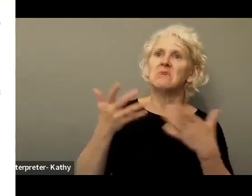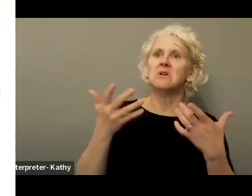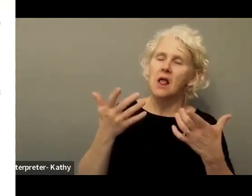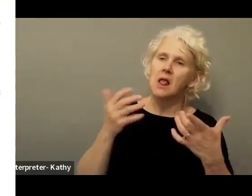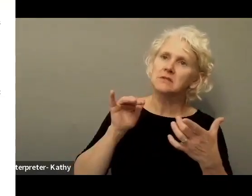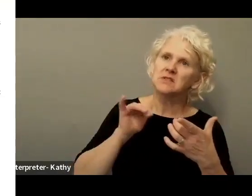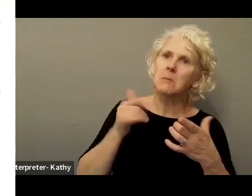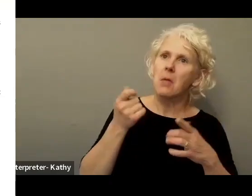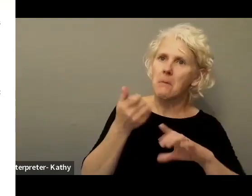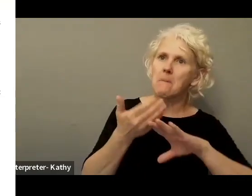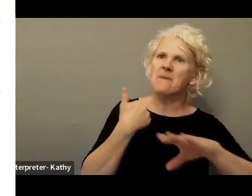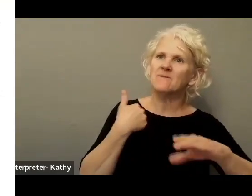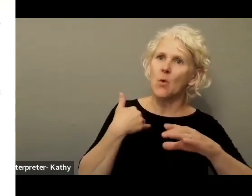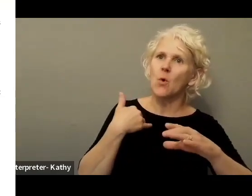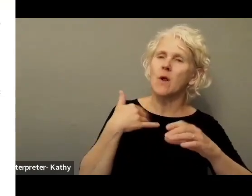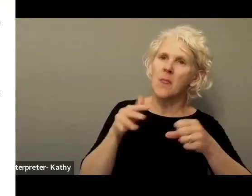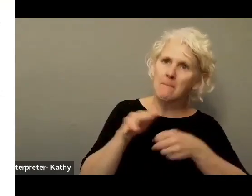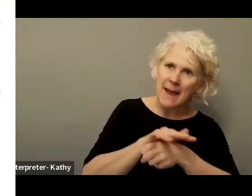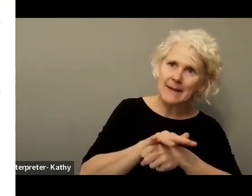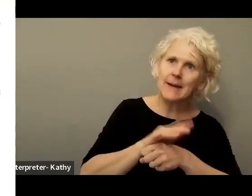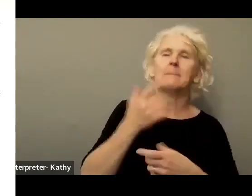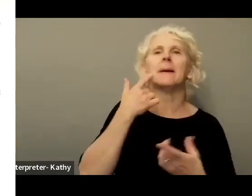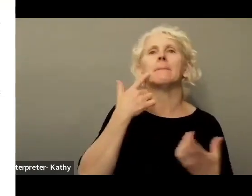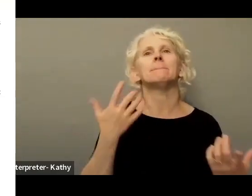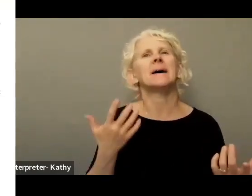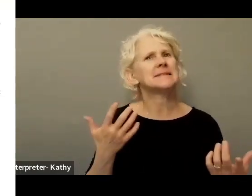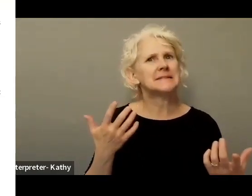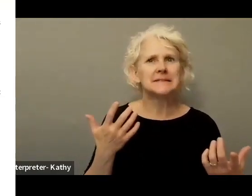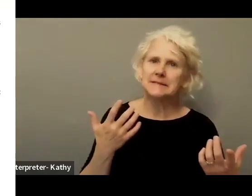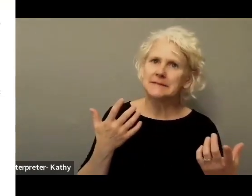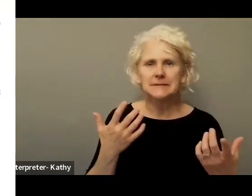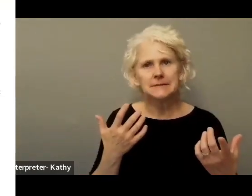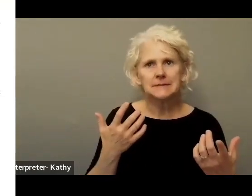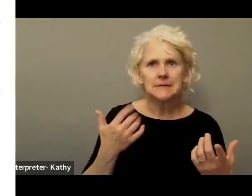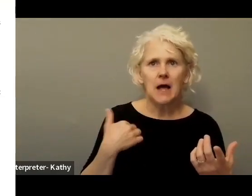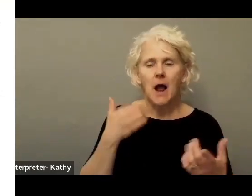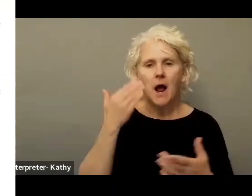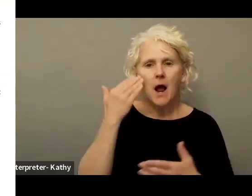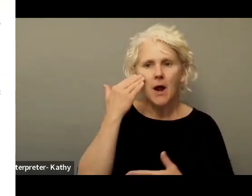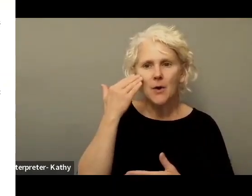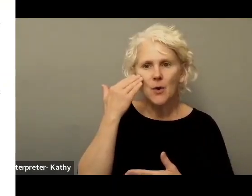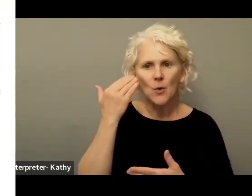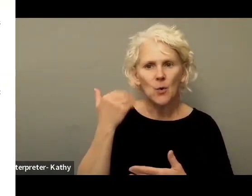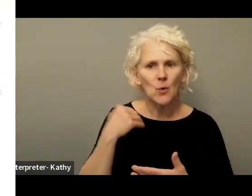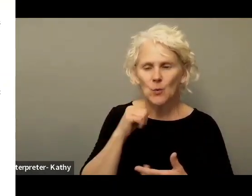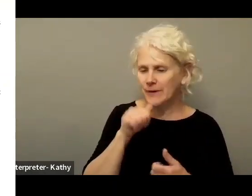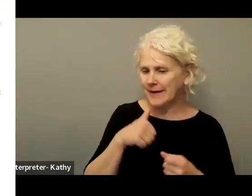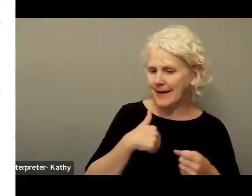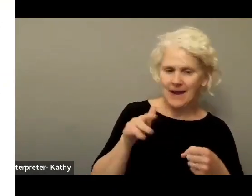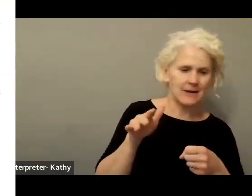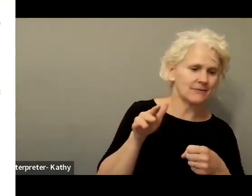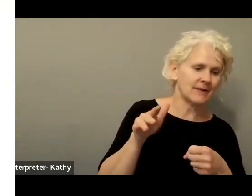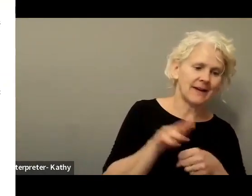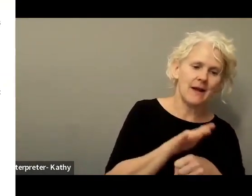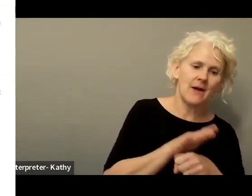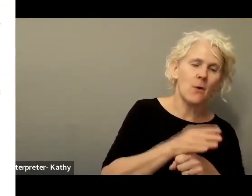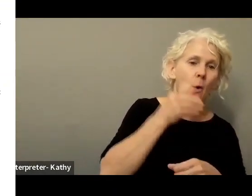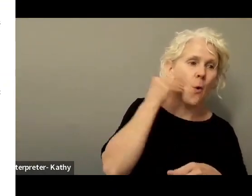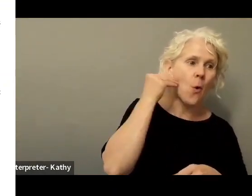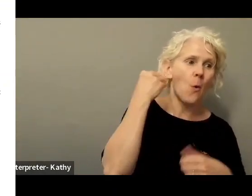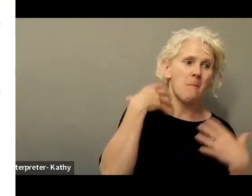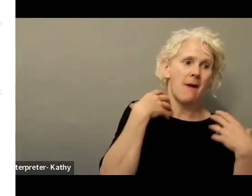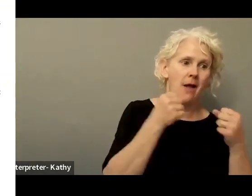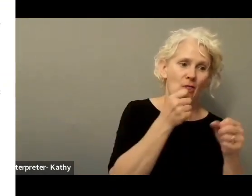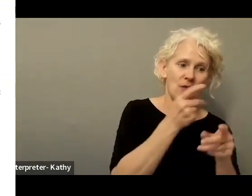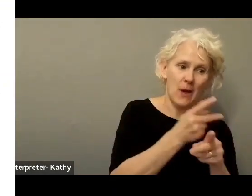the pandemic. But I mean, I'm not that far out of touch. I know that we didn't have enough home health before the pandemic